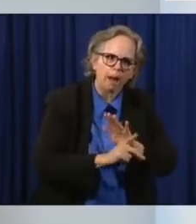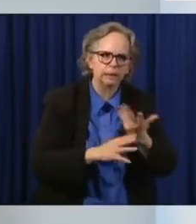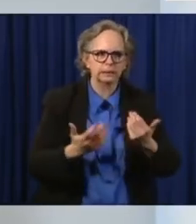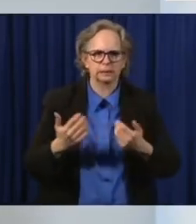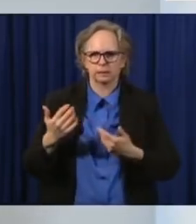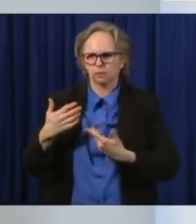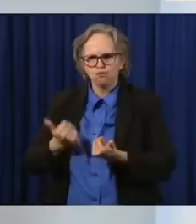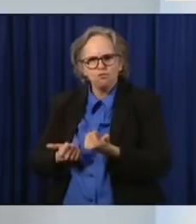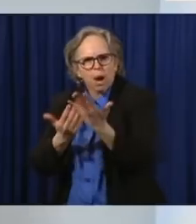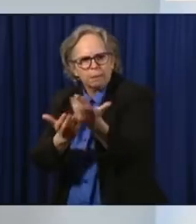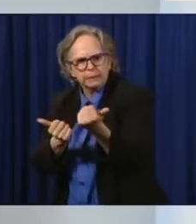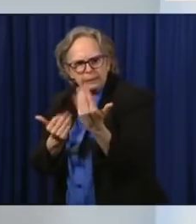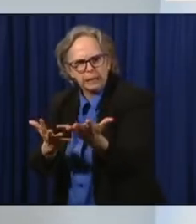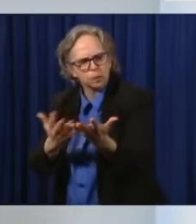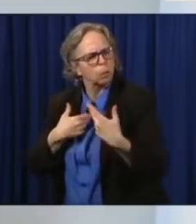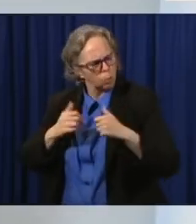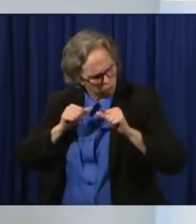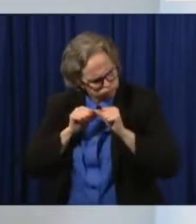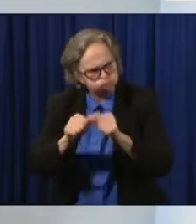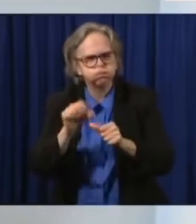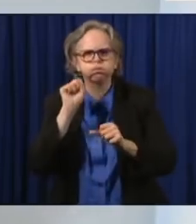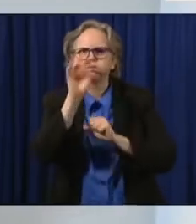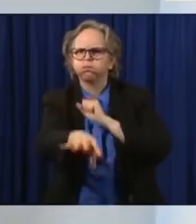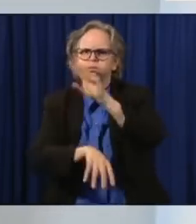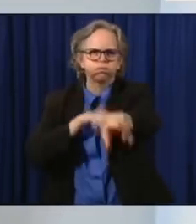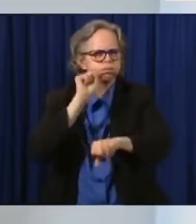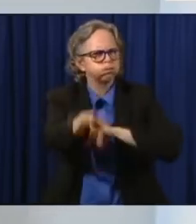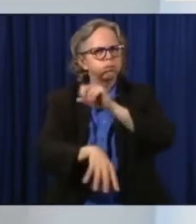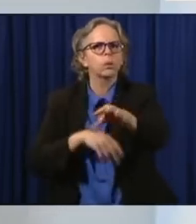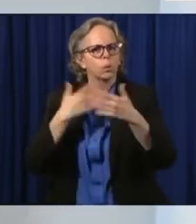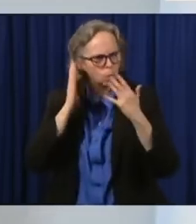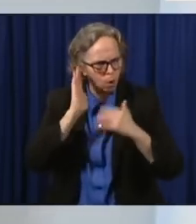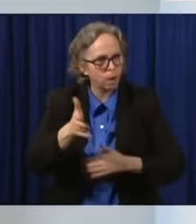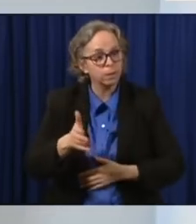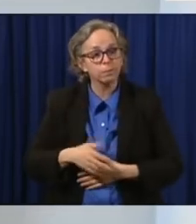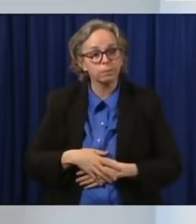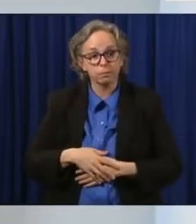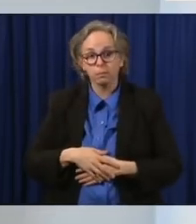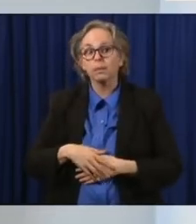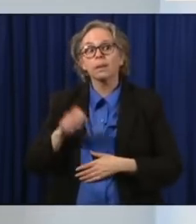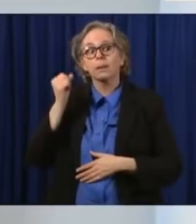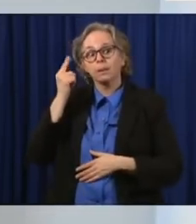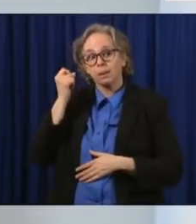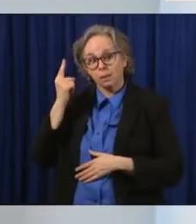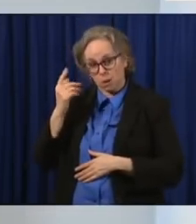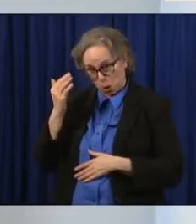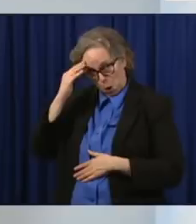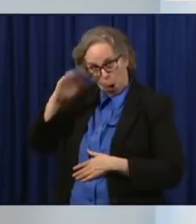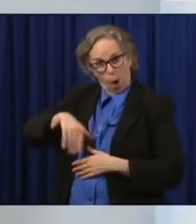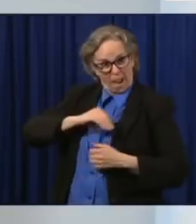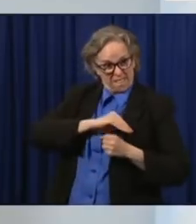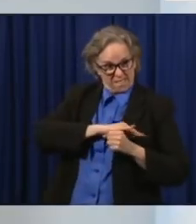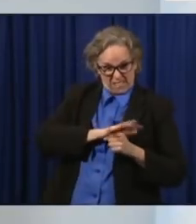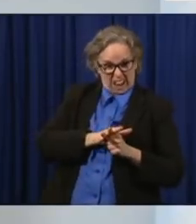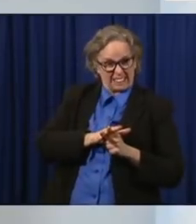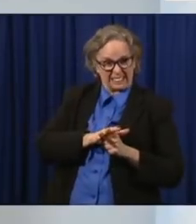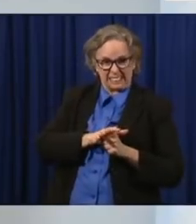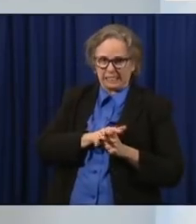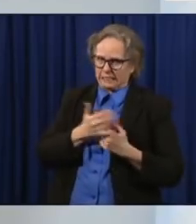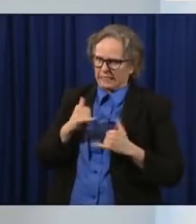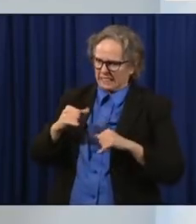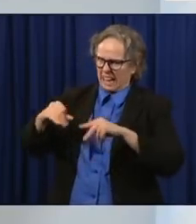that as we are going to face the threat of this virus for some time. But in the